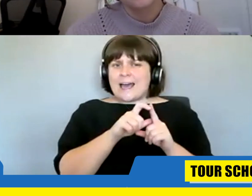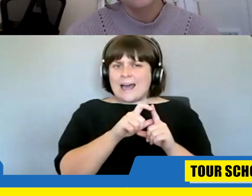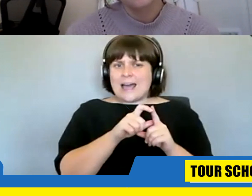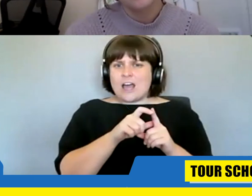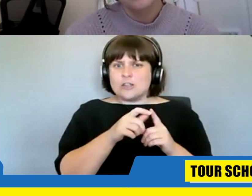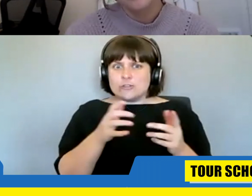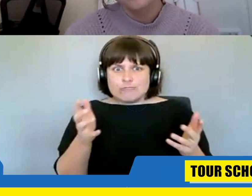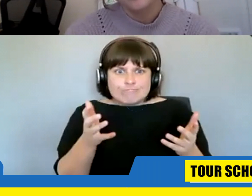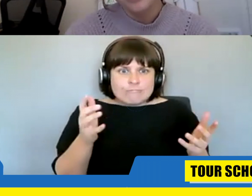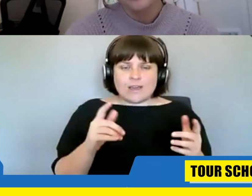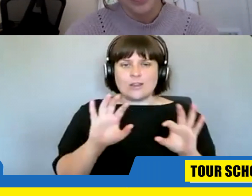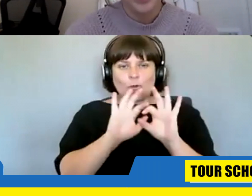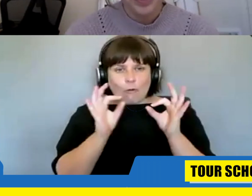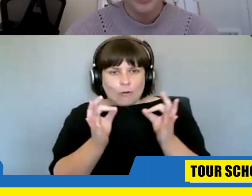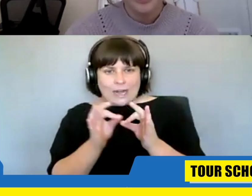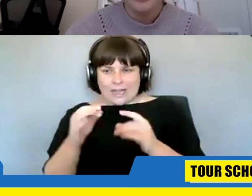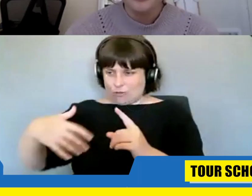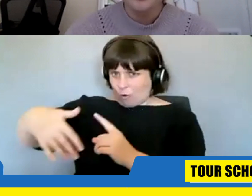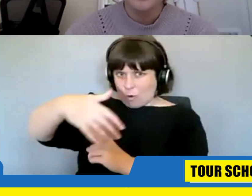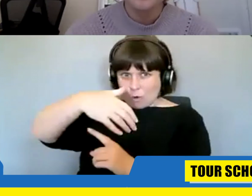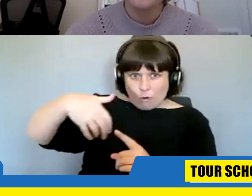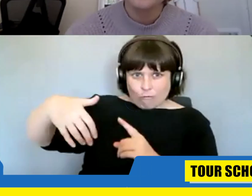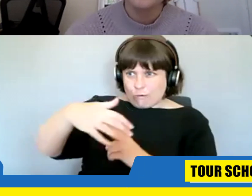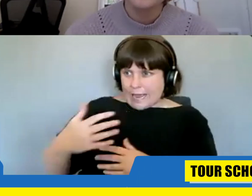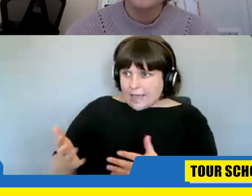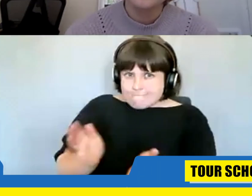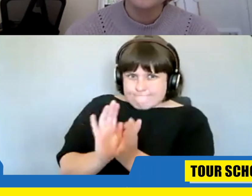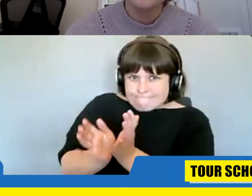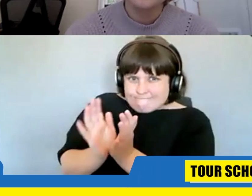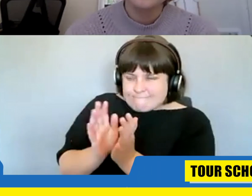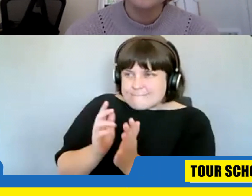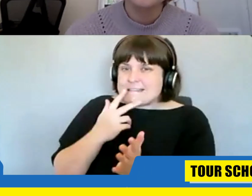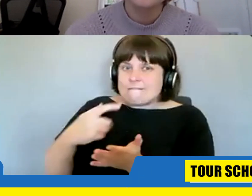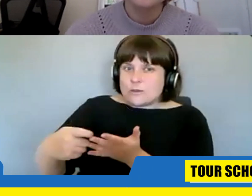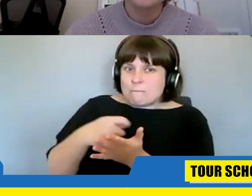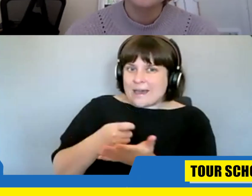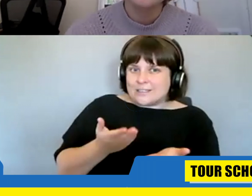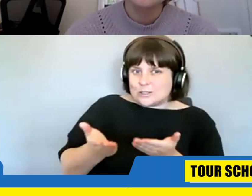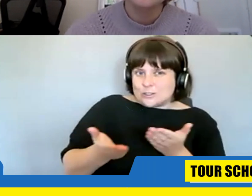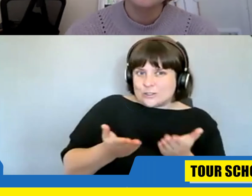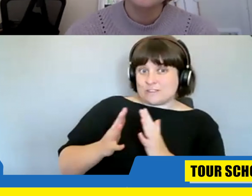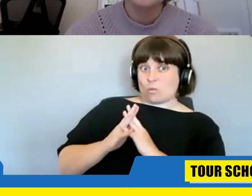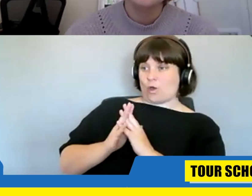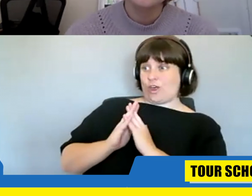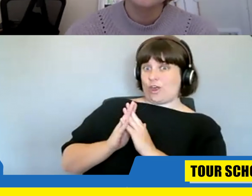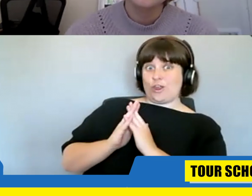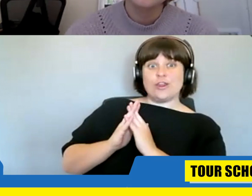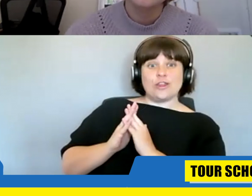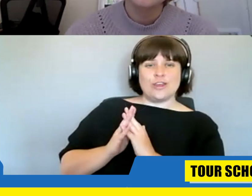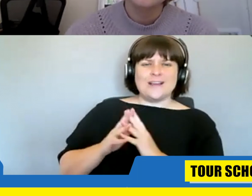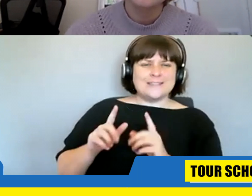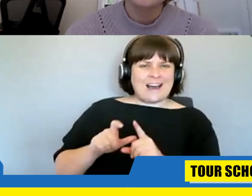your organisation or around that paying X amount of % for the service is actually worth it when you're a